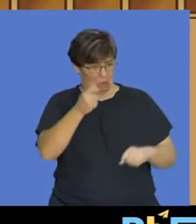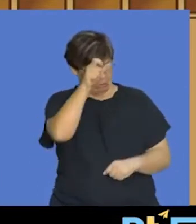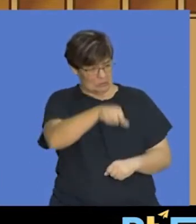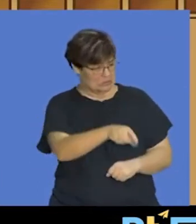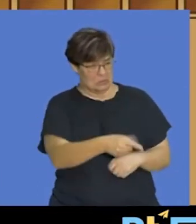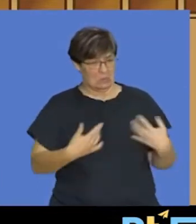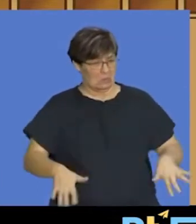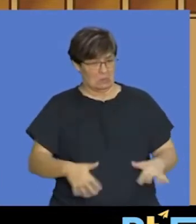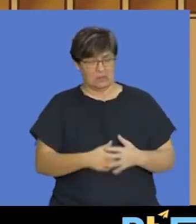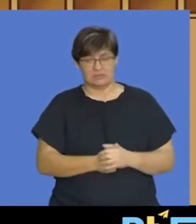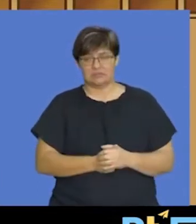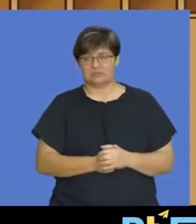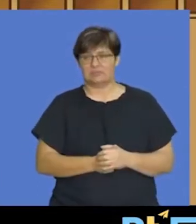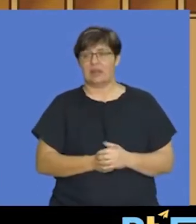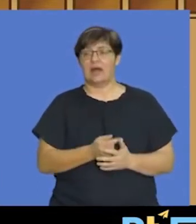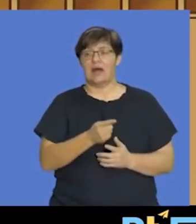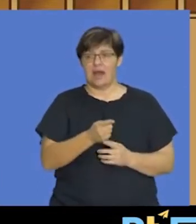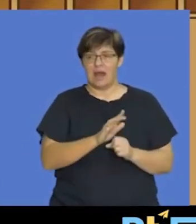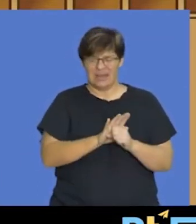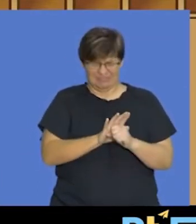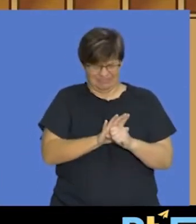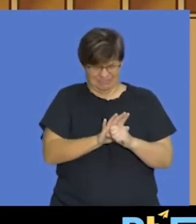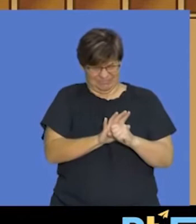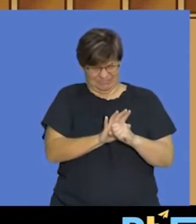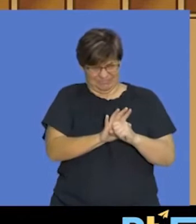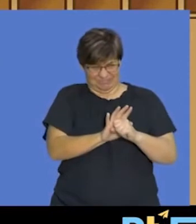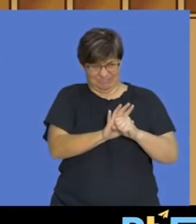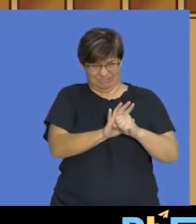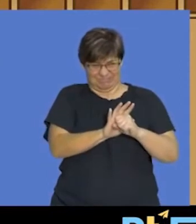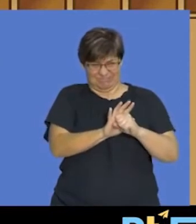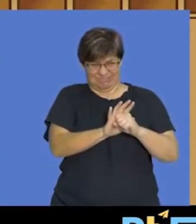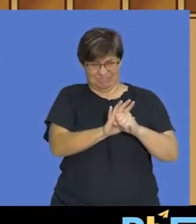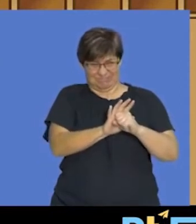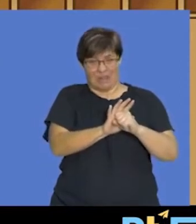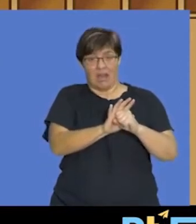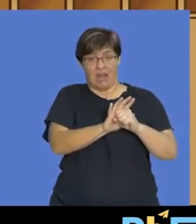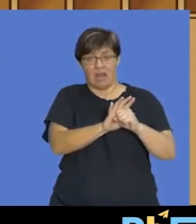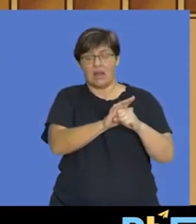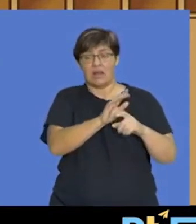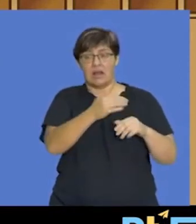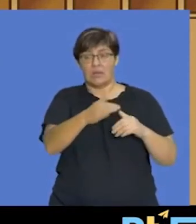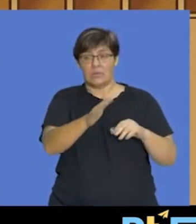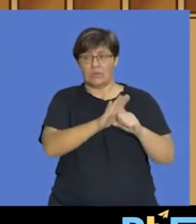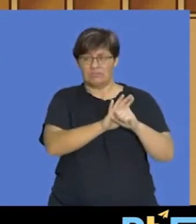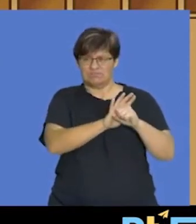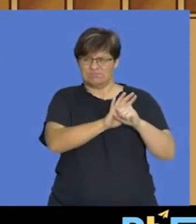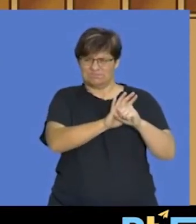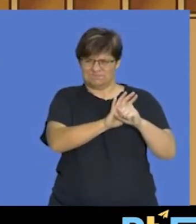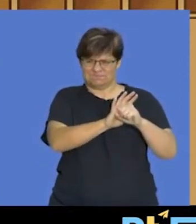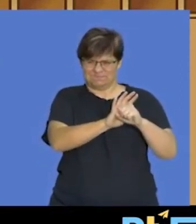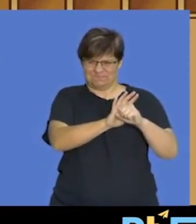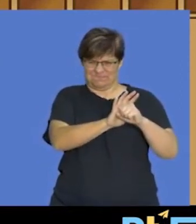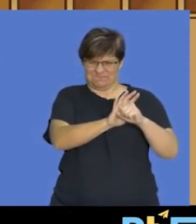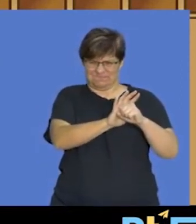man. Okay. Oh, yes, he's pushing hard. I don't know if he... yes, no, he's going. He's